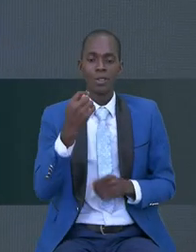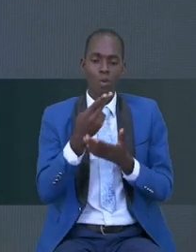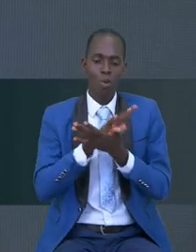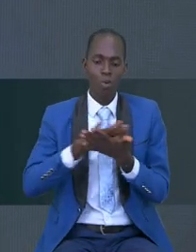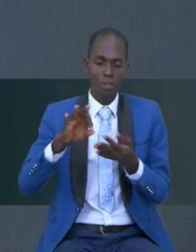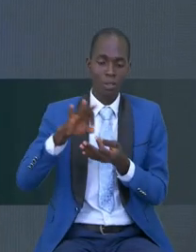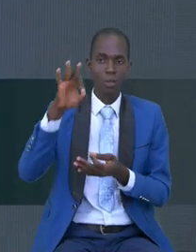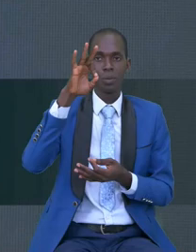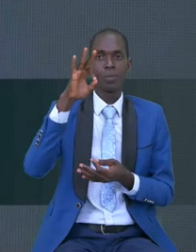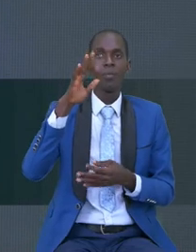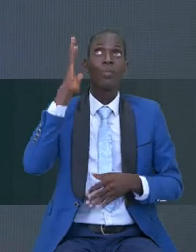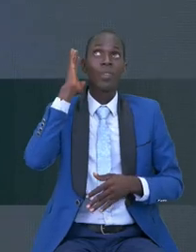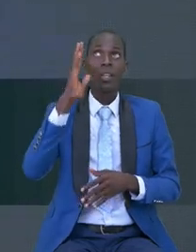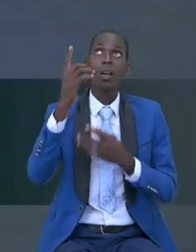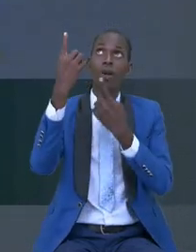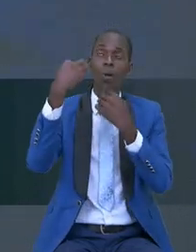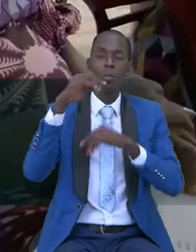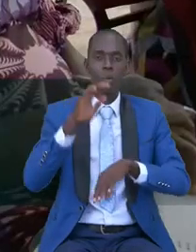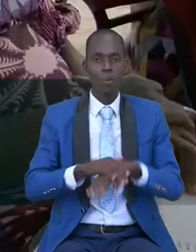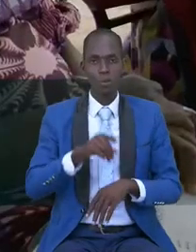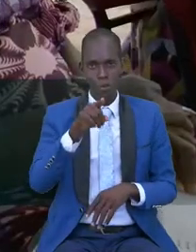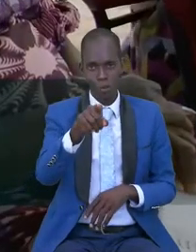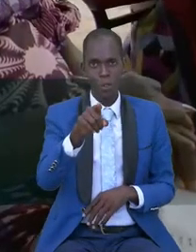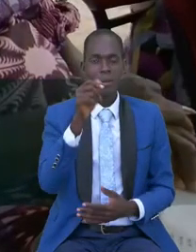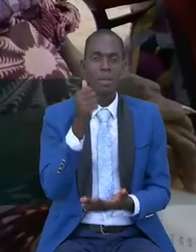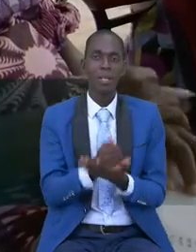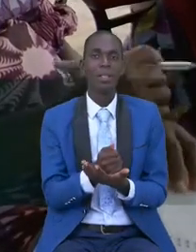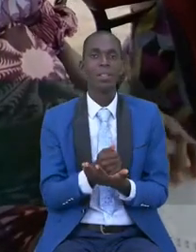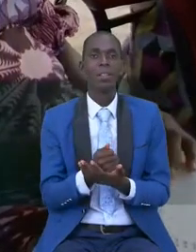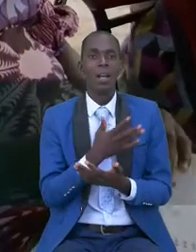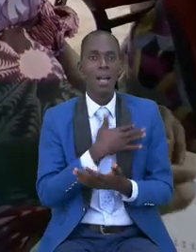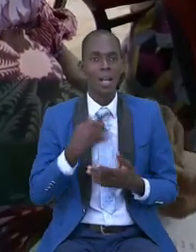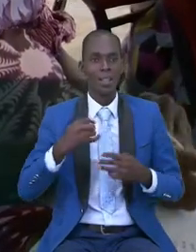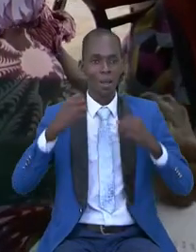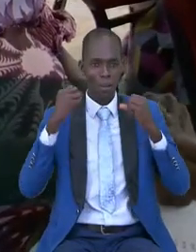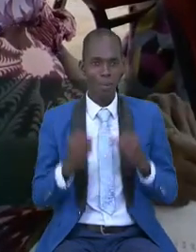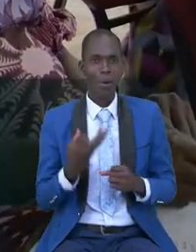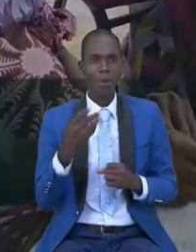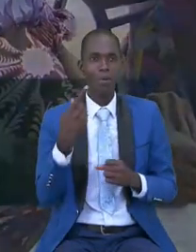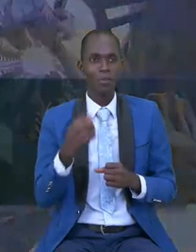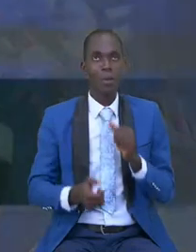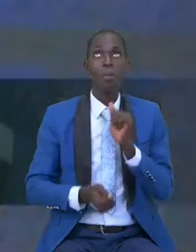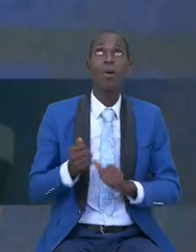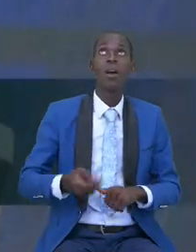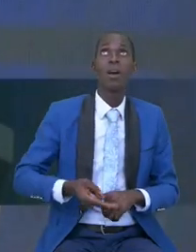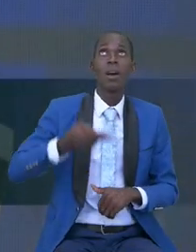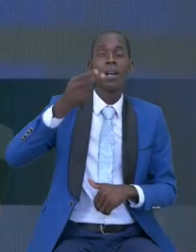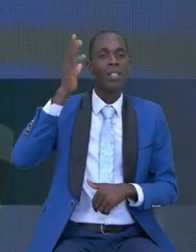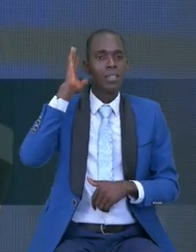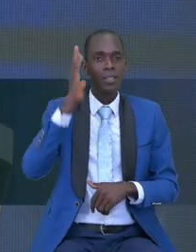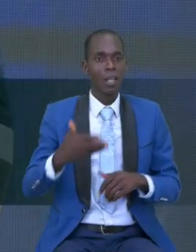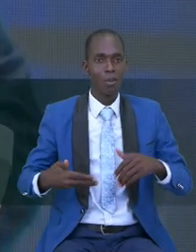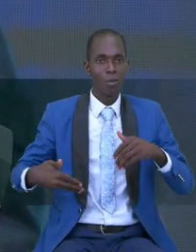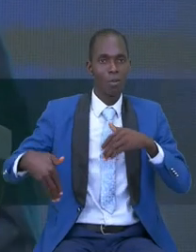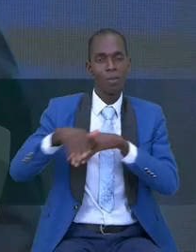Ghost shall come upon thee, and the power of the highest shall overshadow